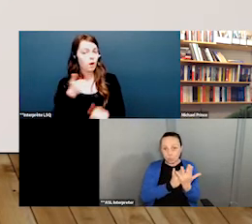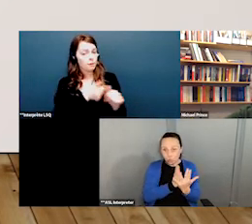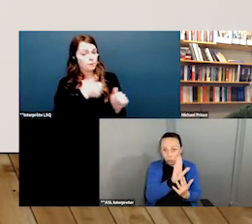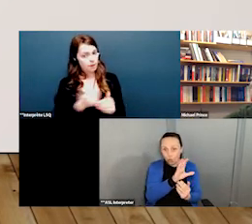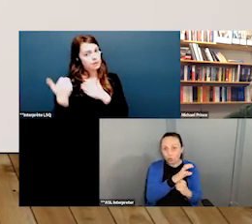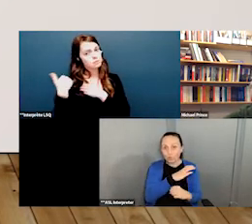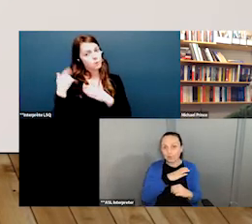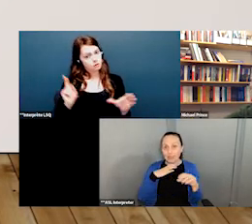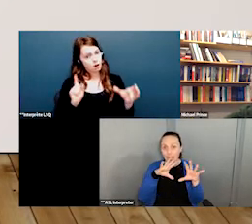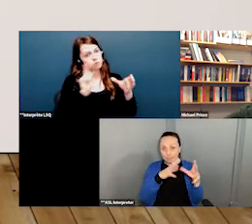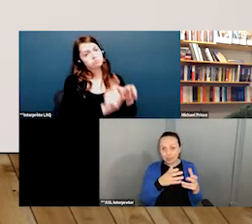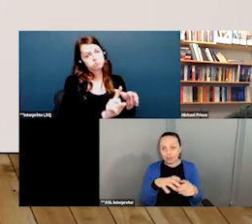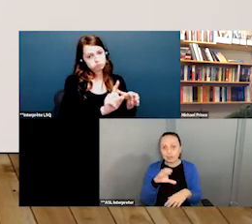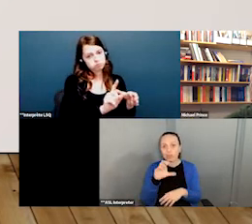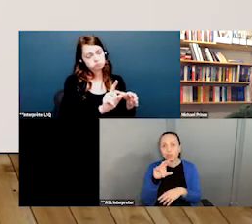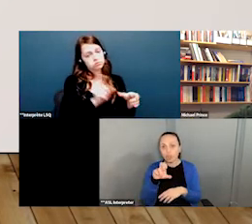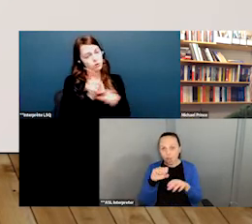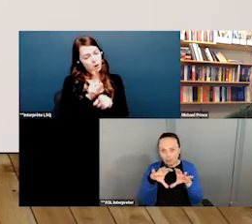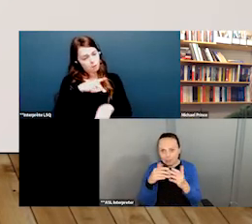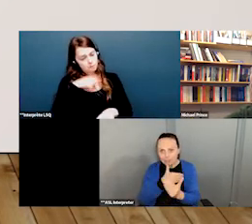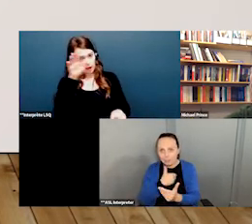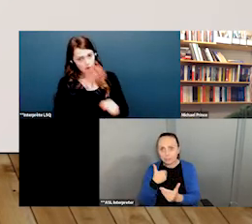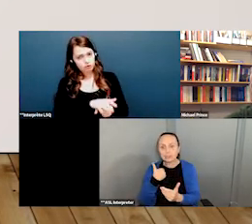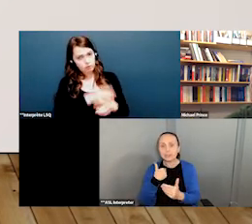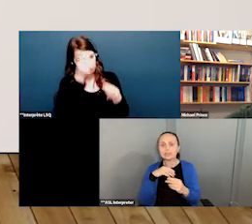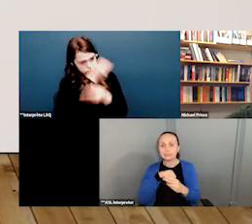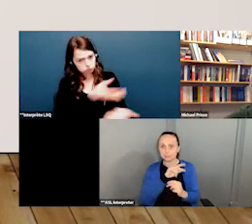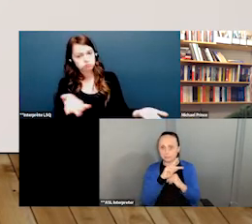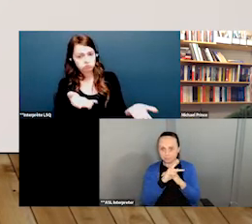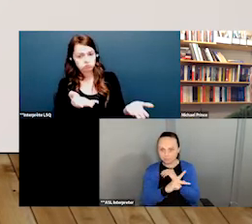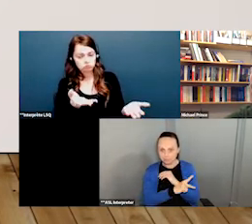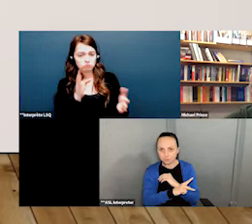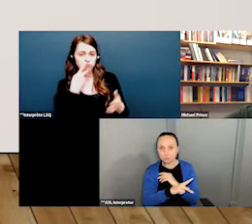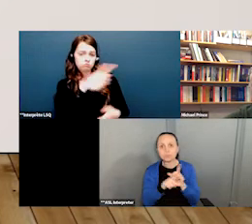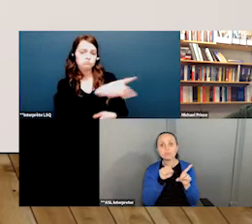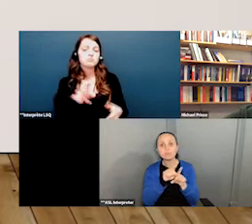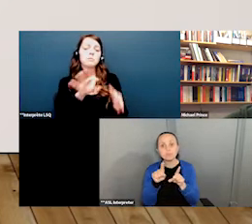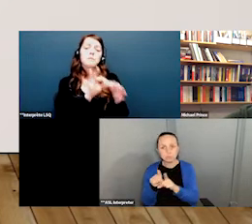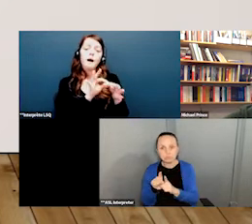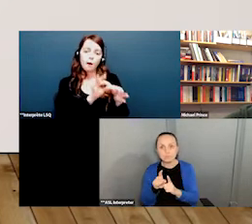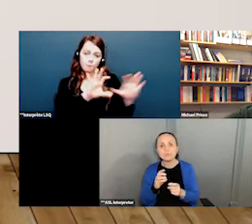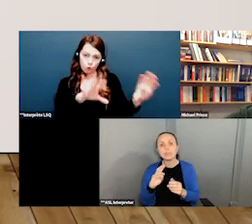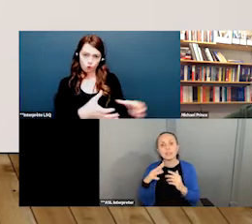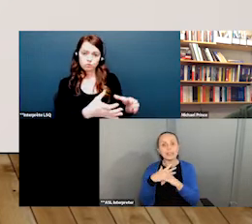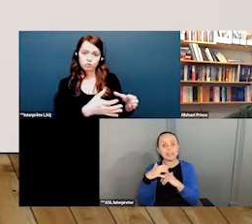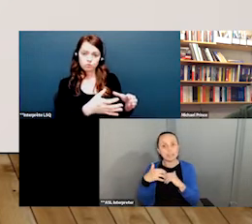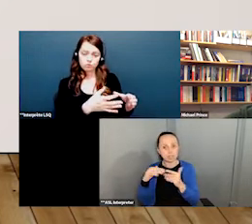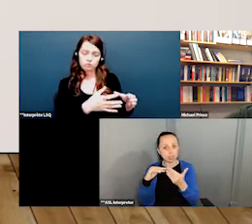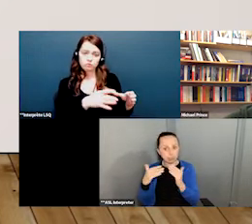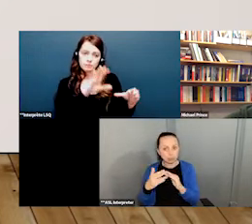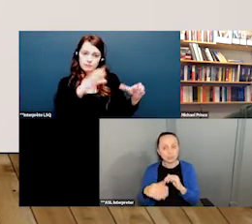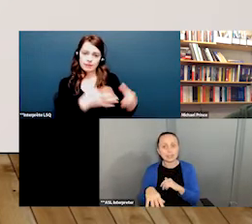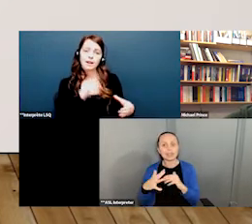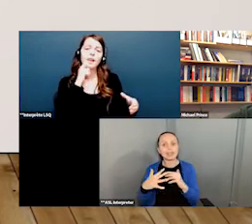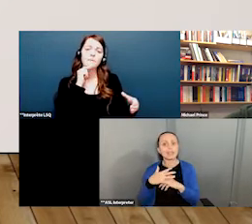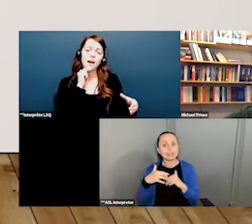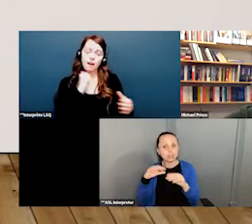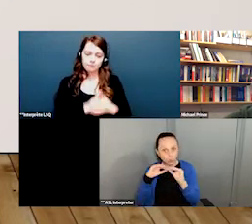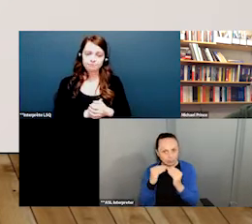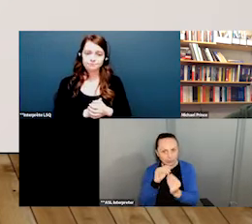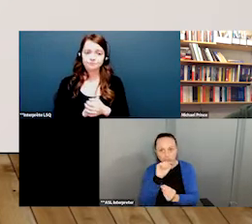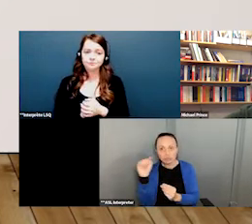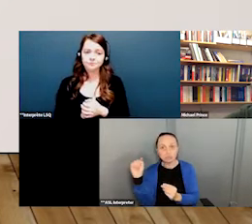her caucus members in the Liberal Party in Parliament. There's also the Indigenous community, Indigenous organizations,